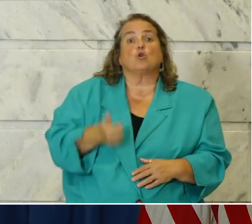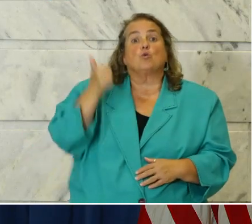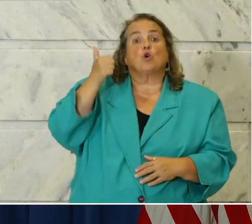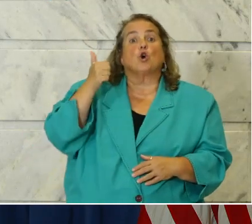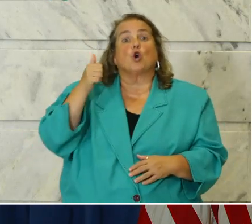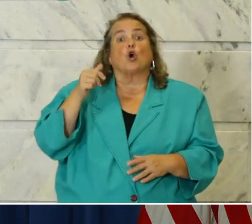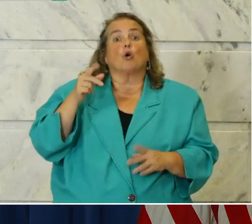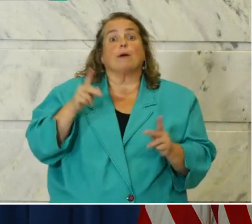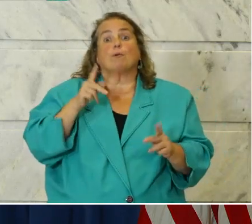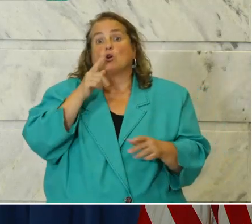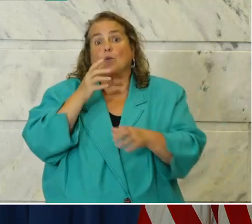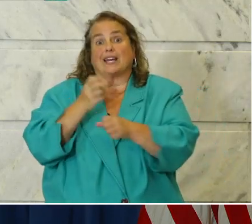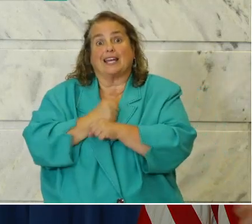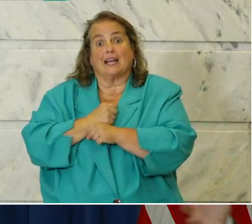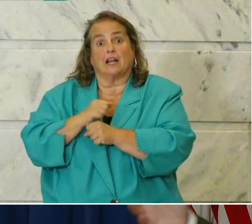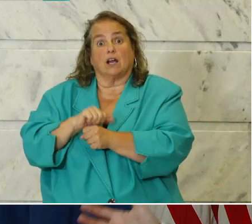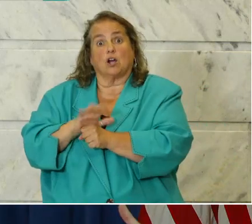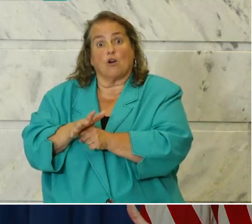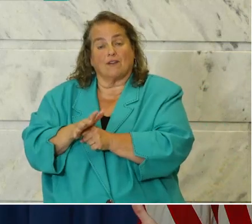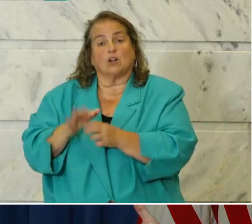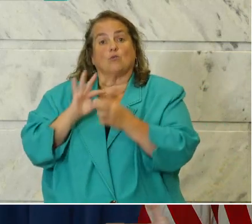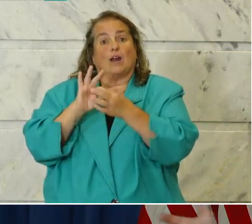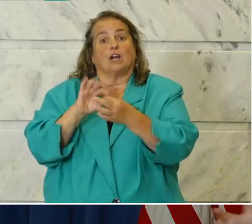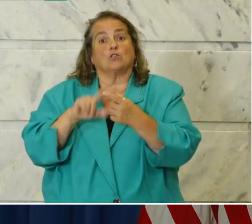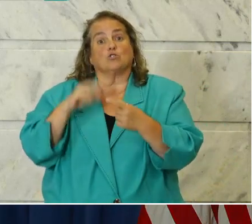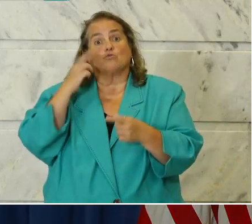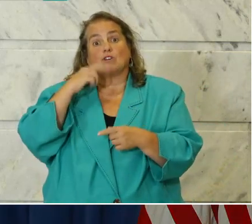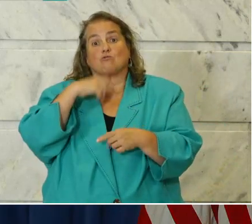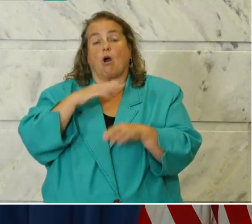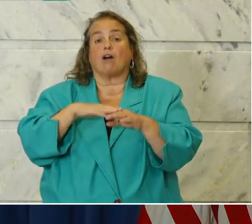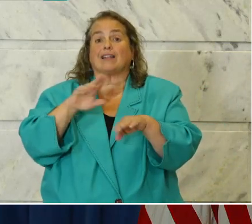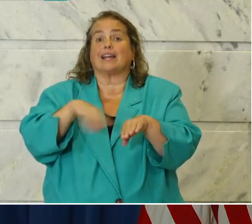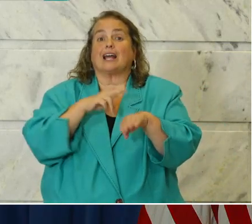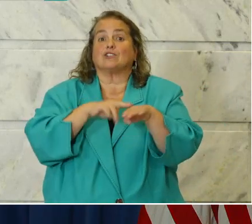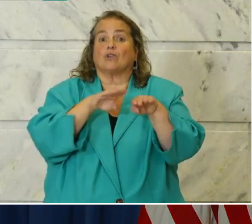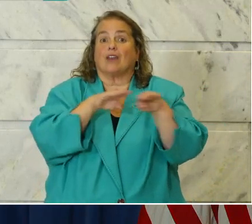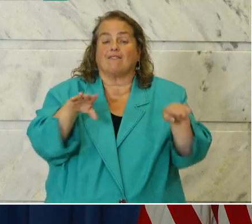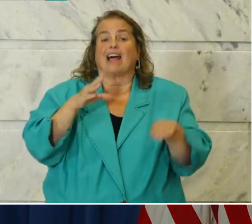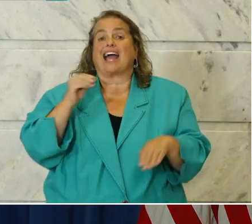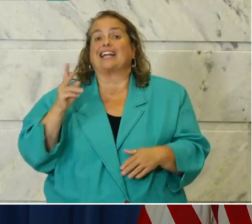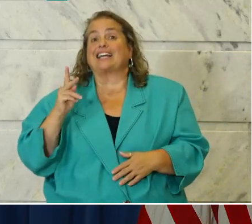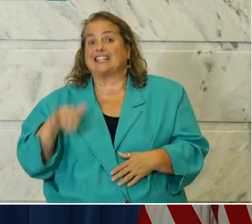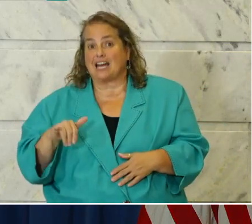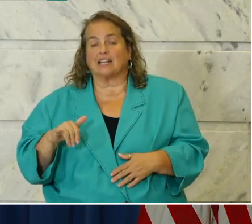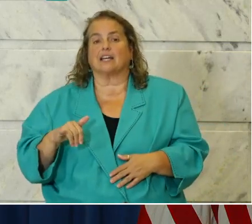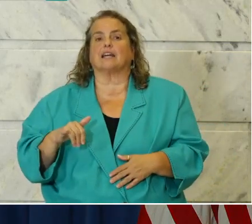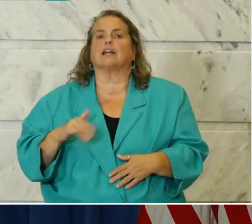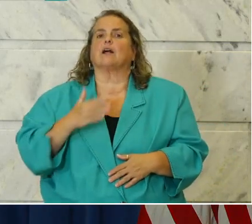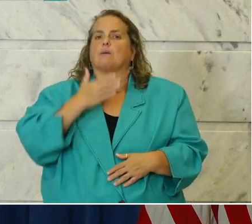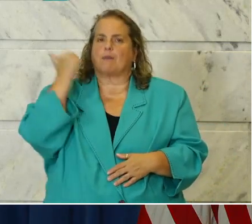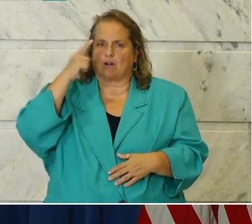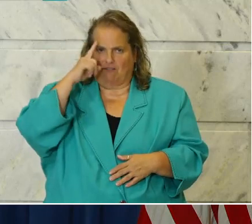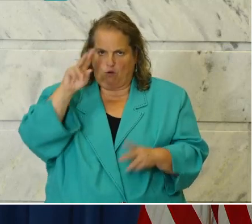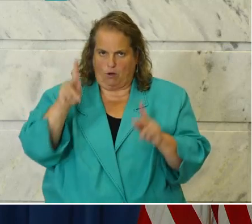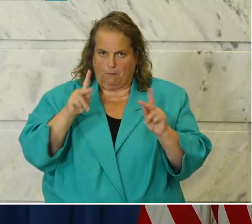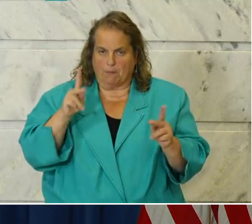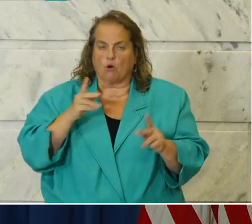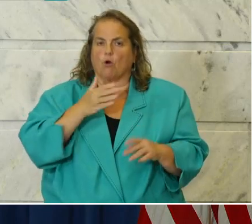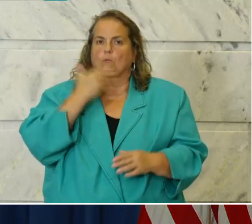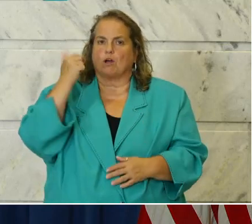have in or related to restaurants nationwide and here in Kentucky, the better for people, the better